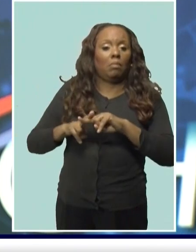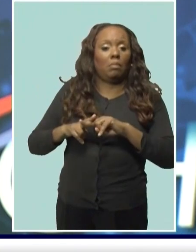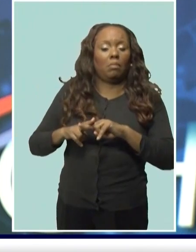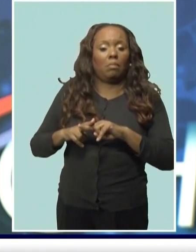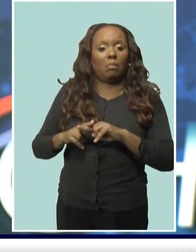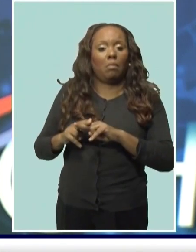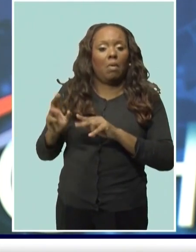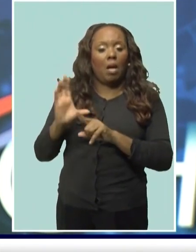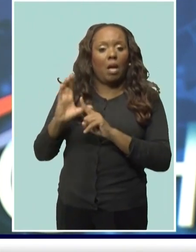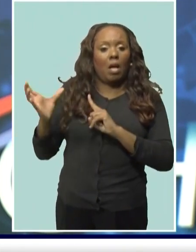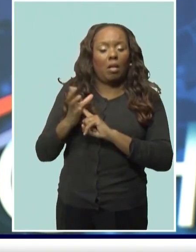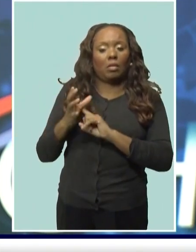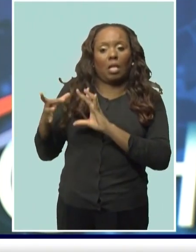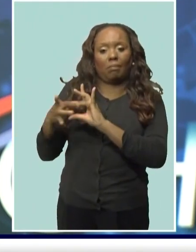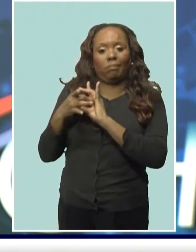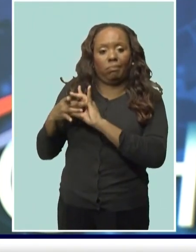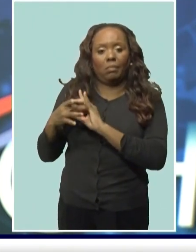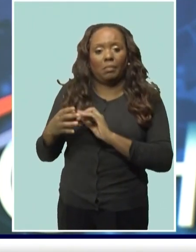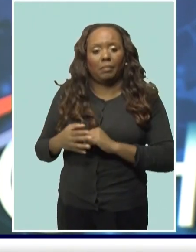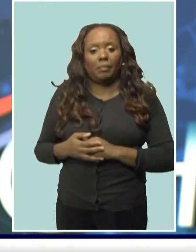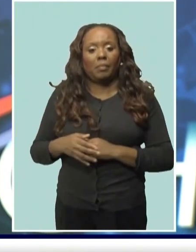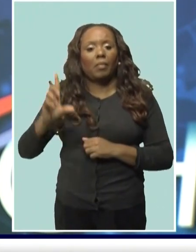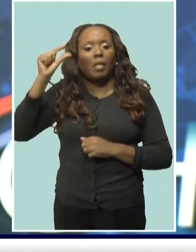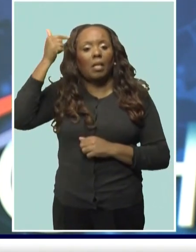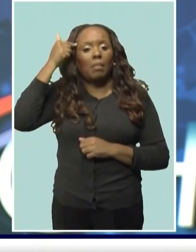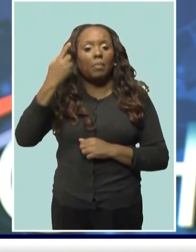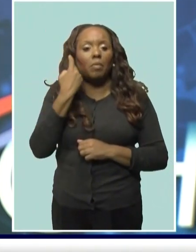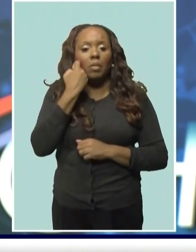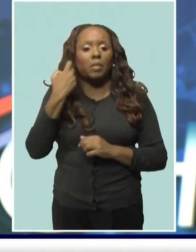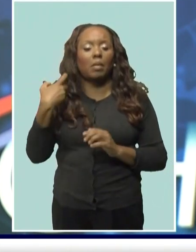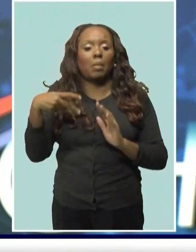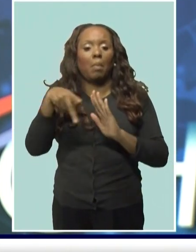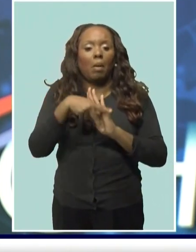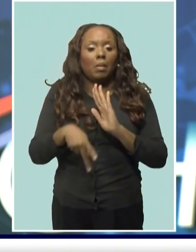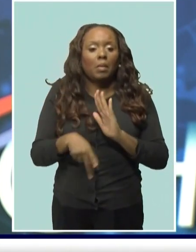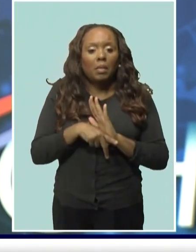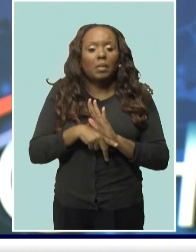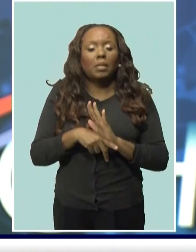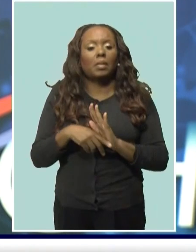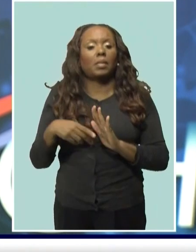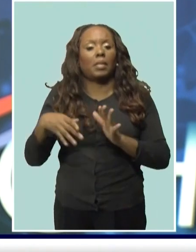continent. He's explained the government's latest policy decisions relating to travel.